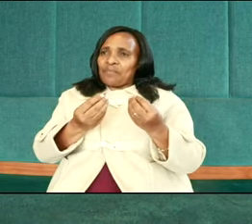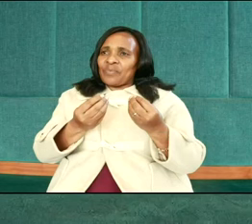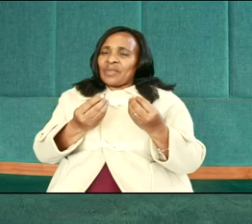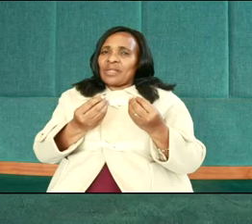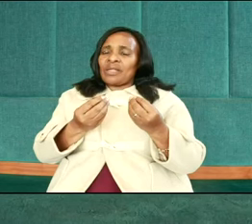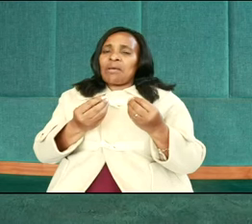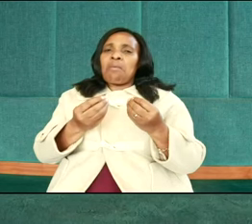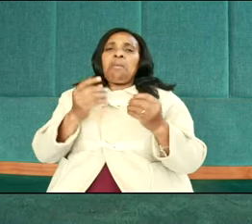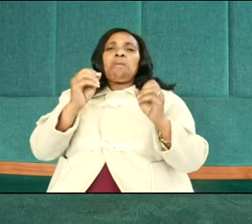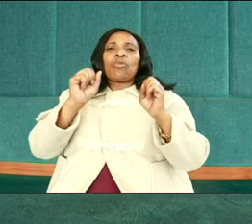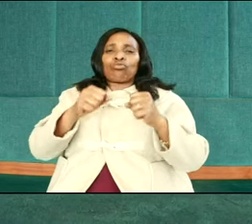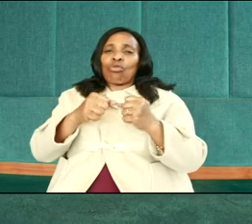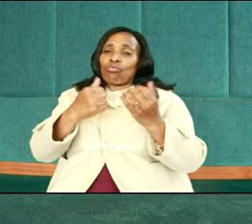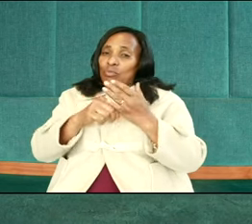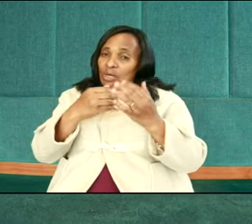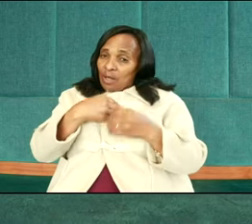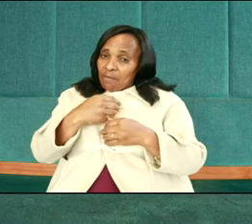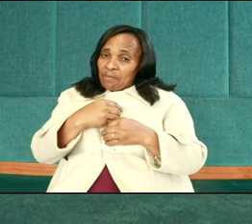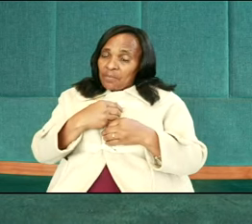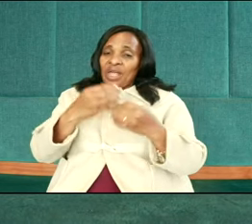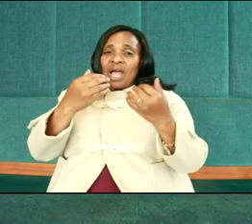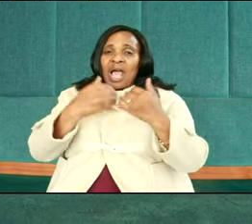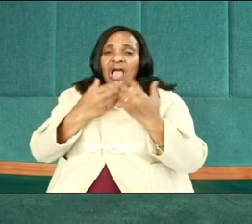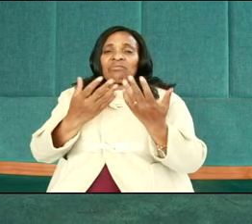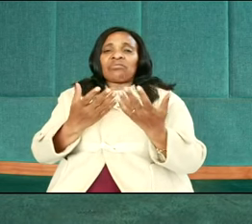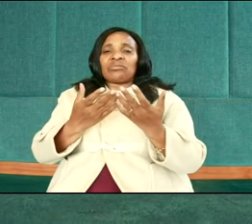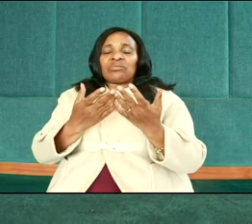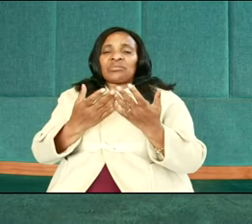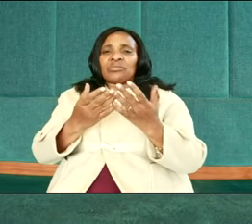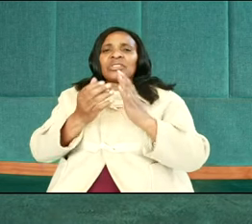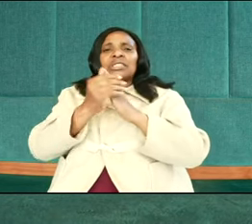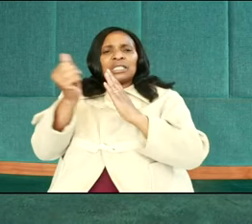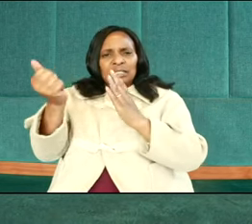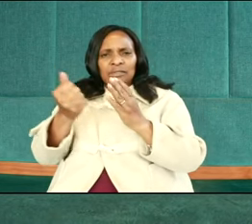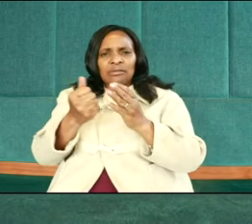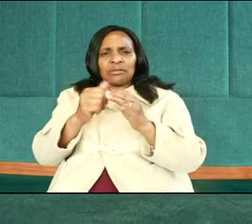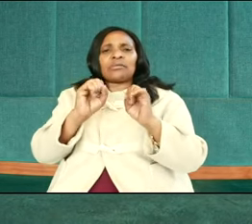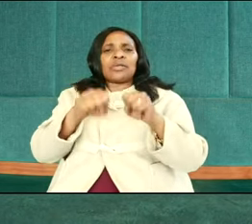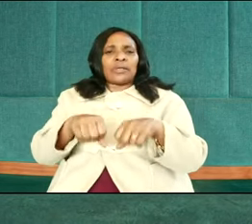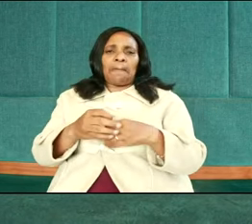It's disturbing. They have guilt. Yeah.